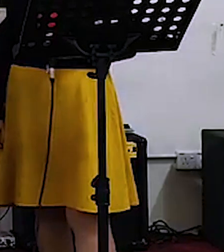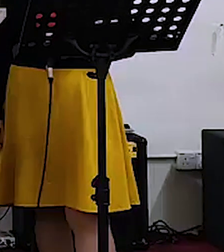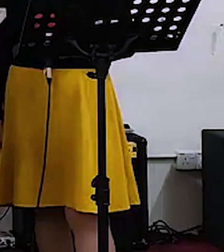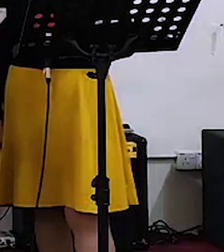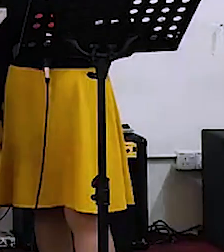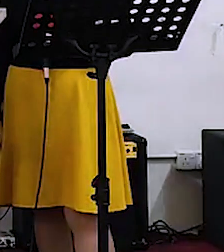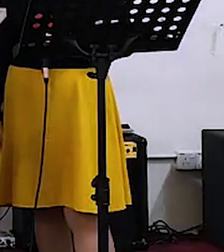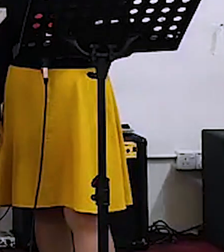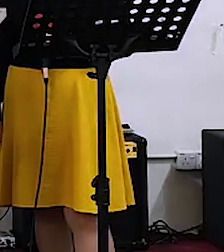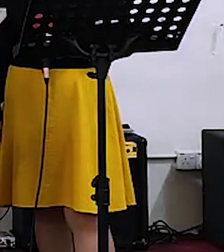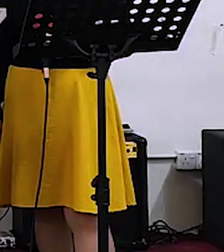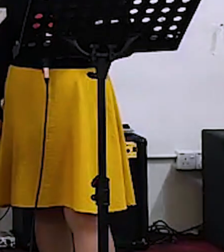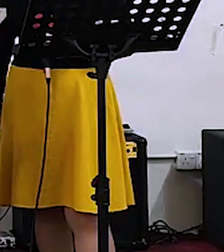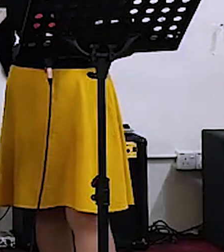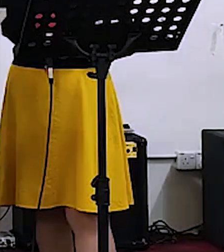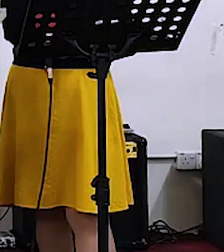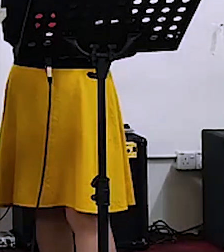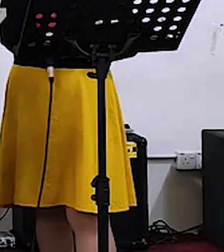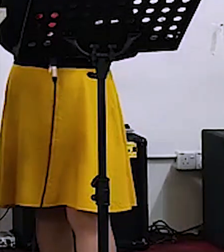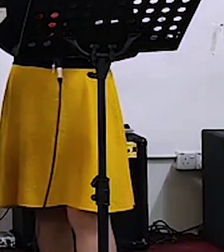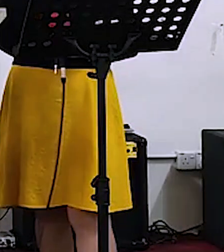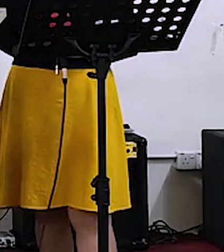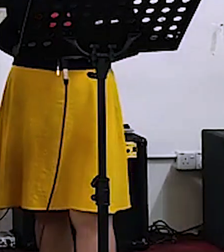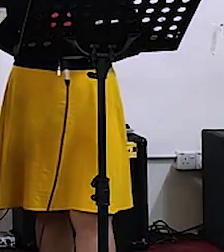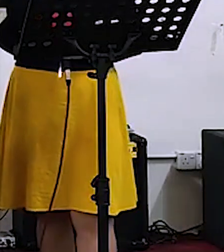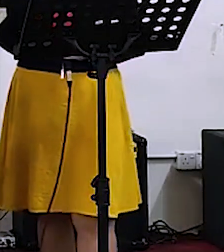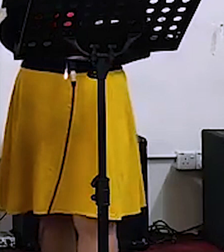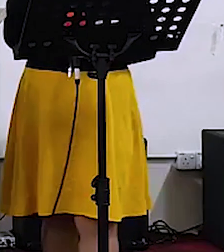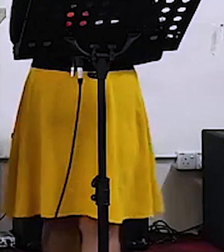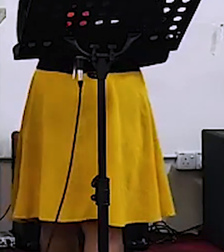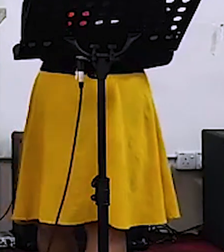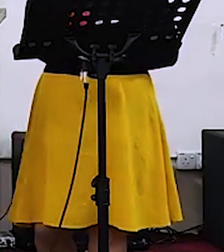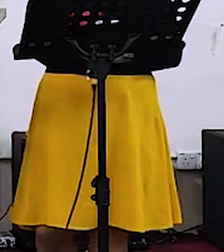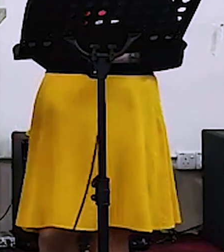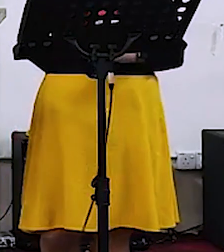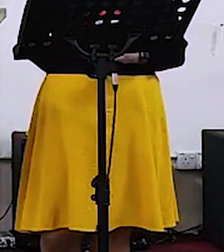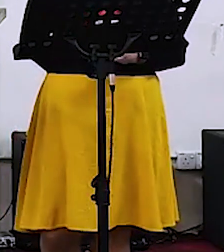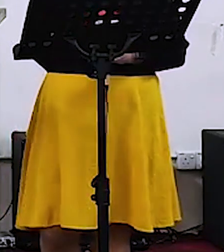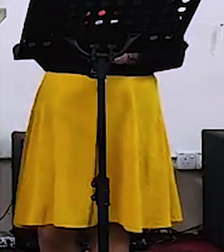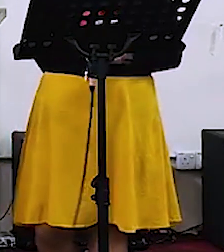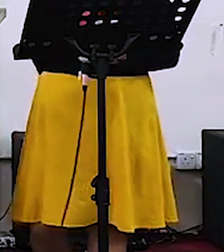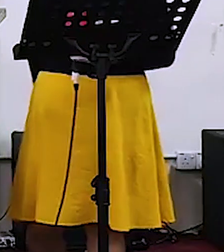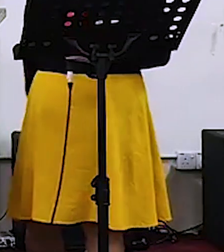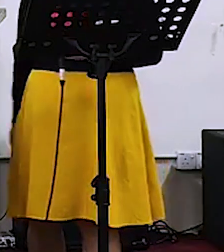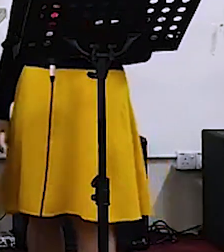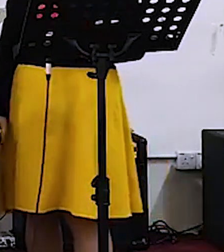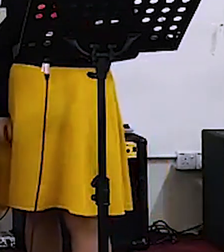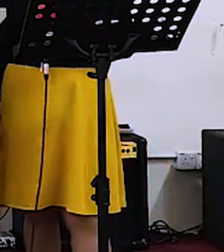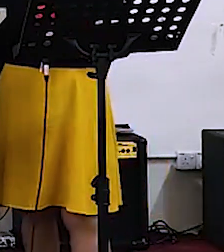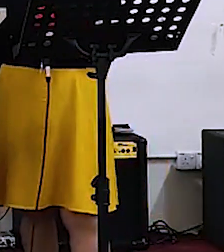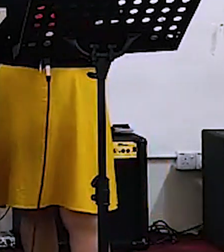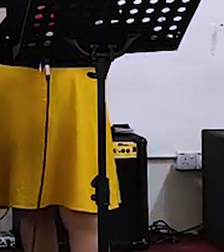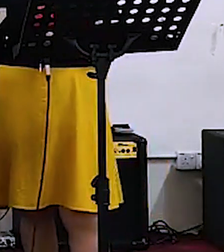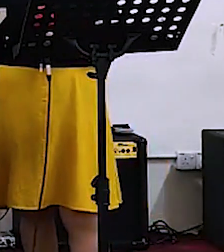we speak like as though we've never tasted the grace of God. We become ungrateful. Something small happened, oh God doesn't love